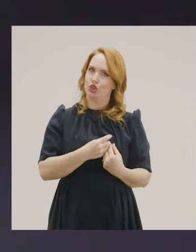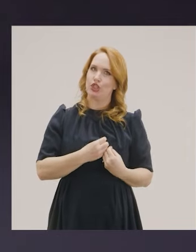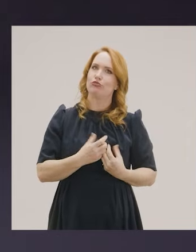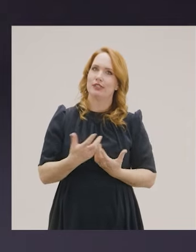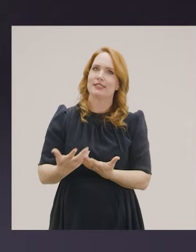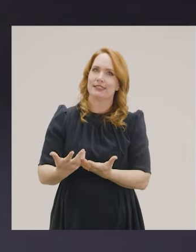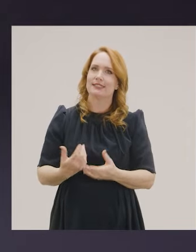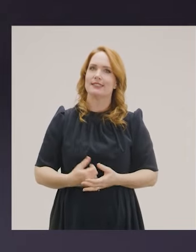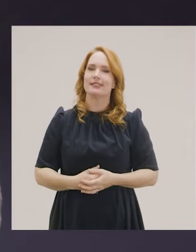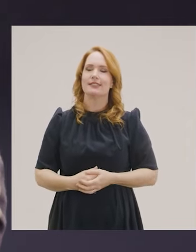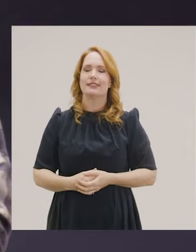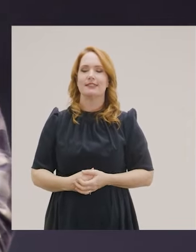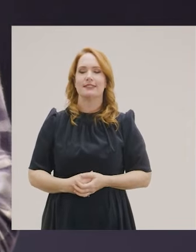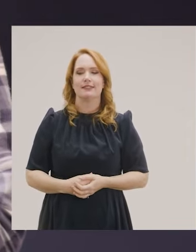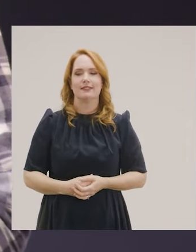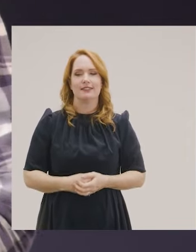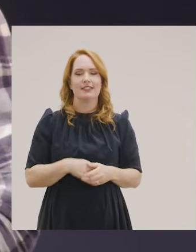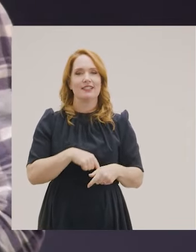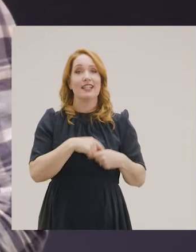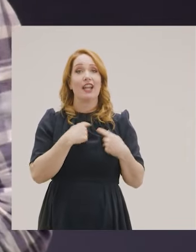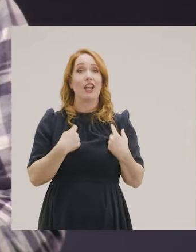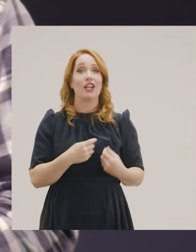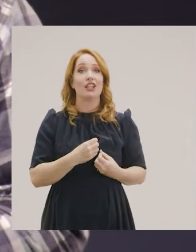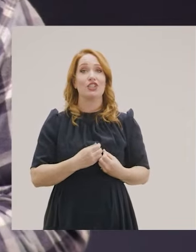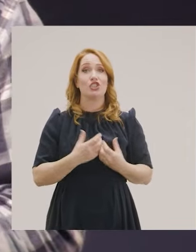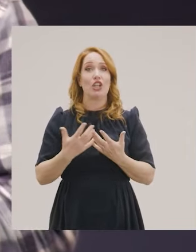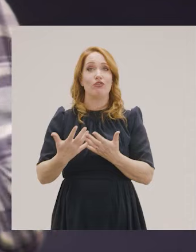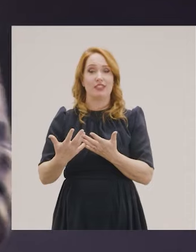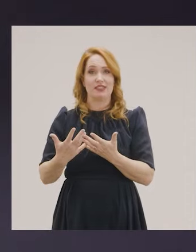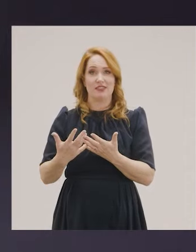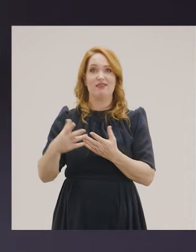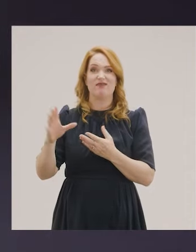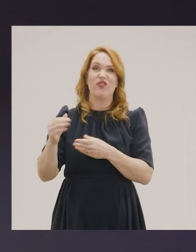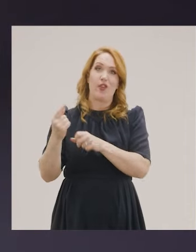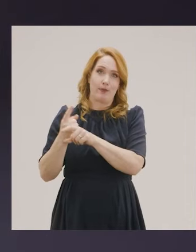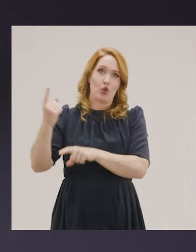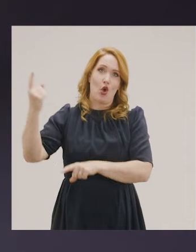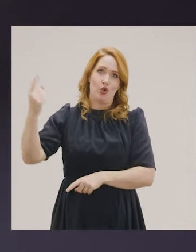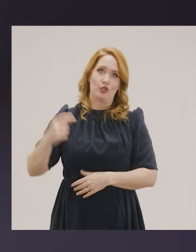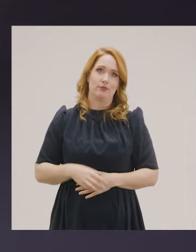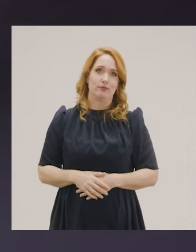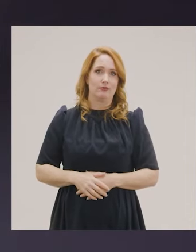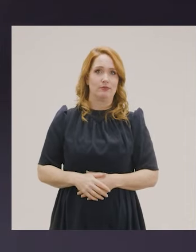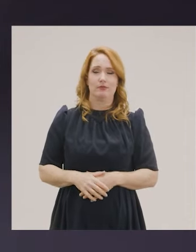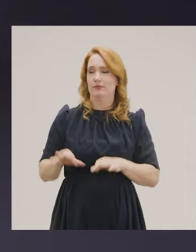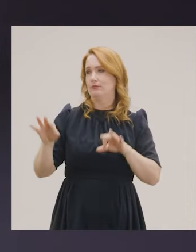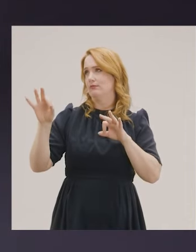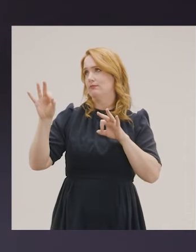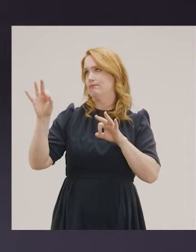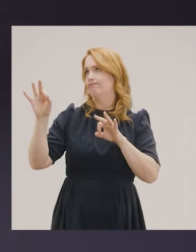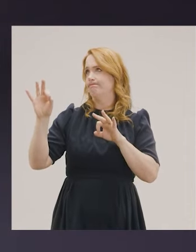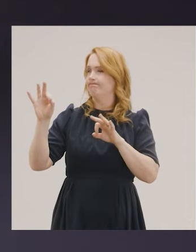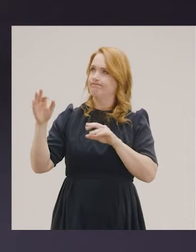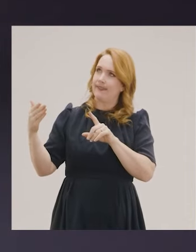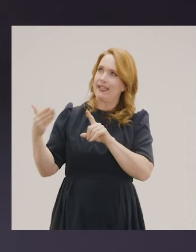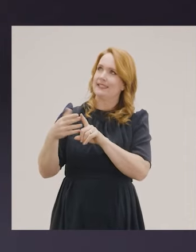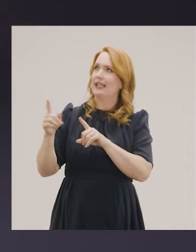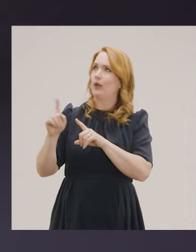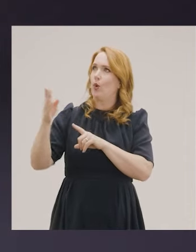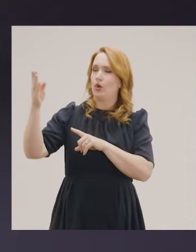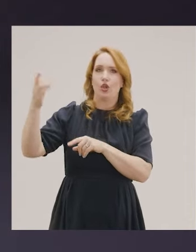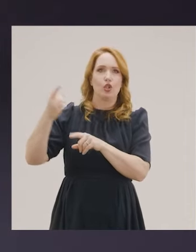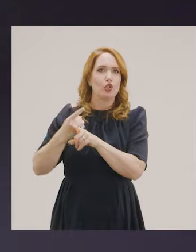intentionally learn to become generous, because generosity is actually a thing of God. It is the